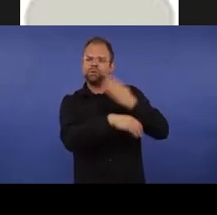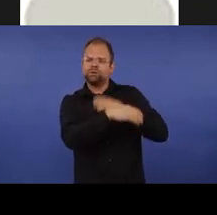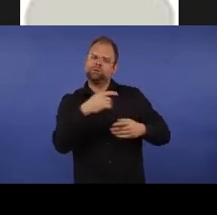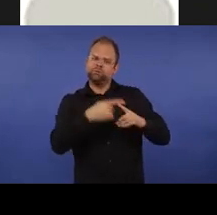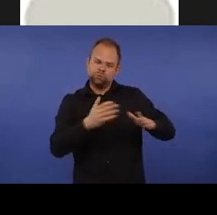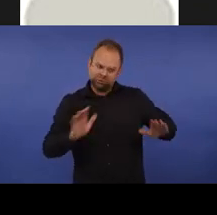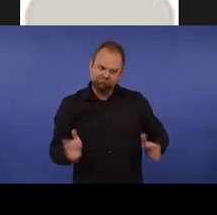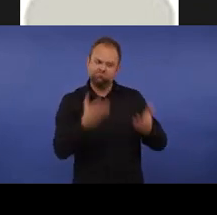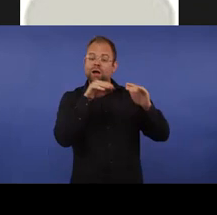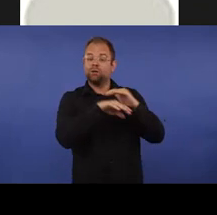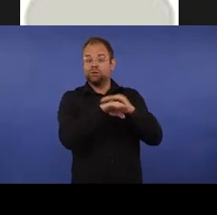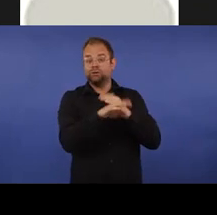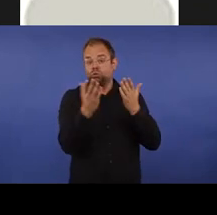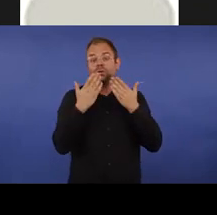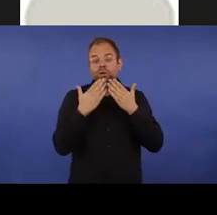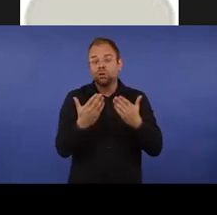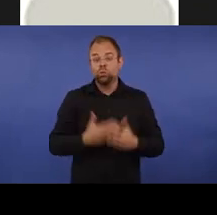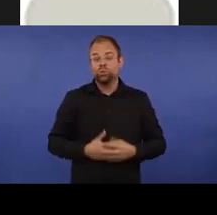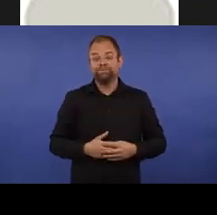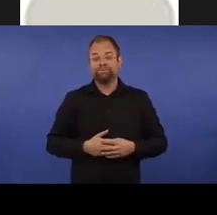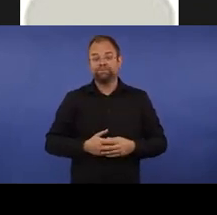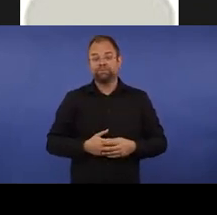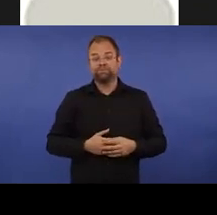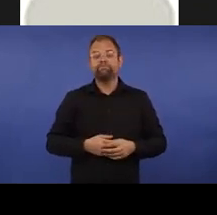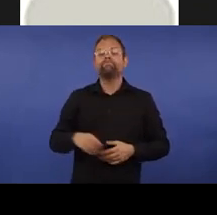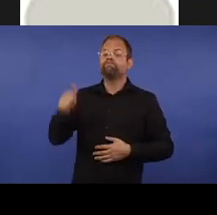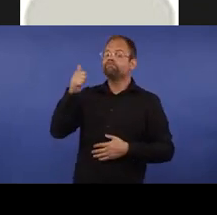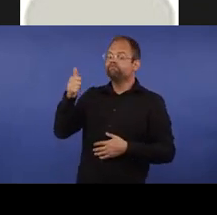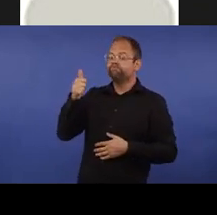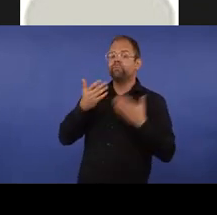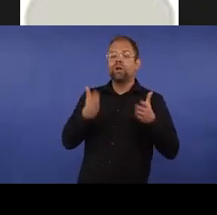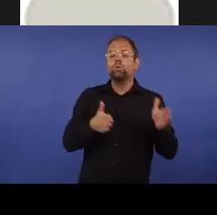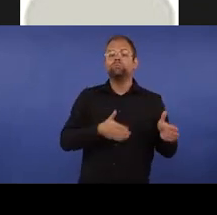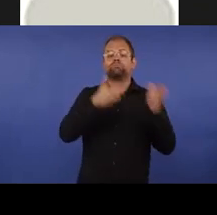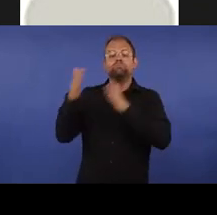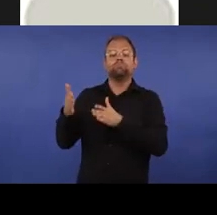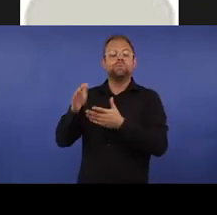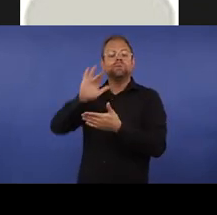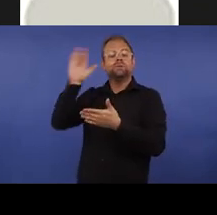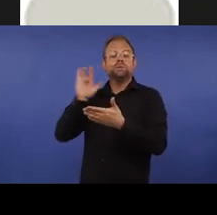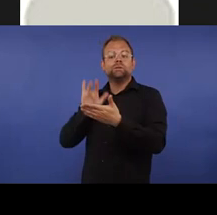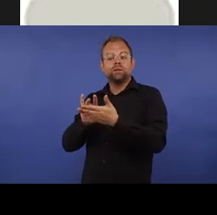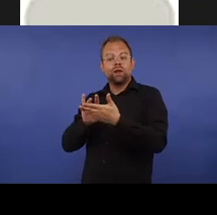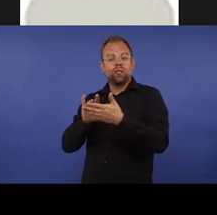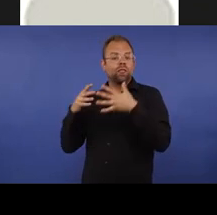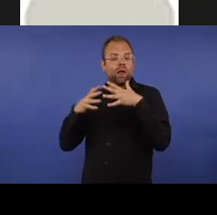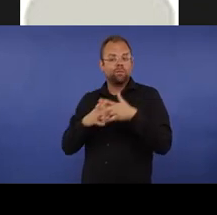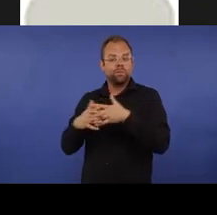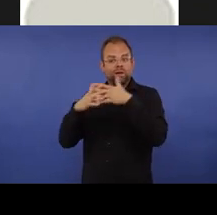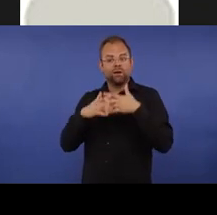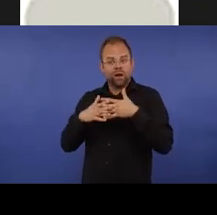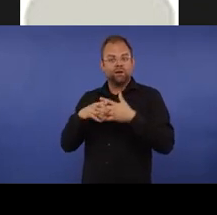director of the Independent Living Center in Costa Rica. Wendy, the floor is yours. Muy buenos días a todos y a